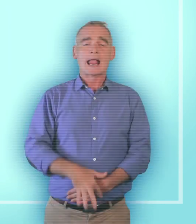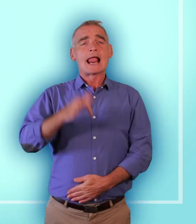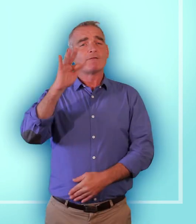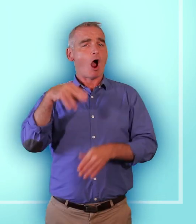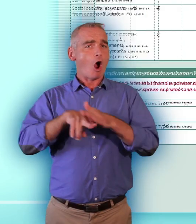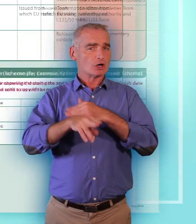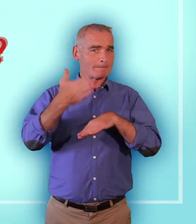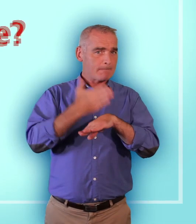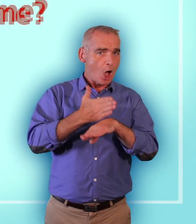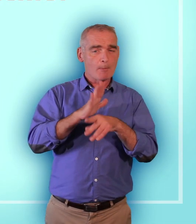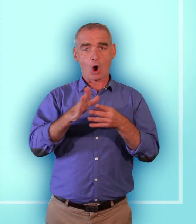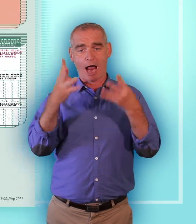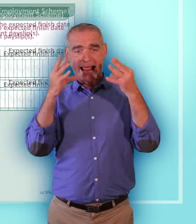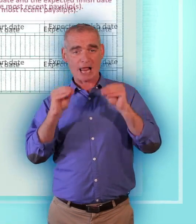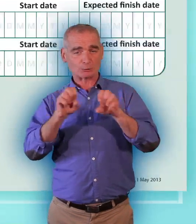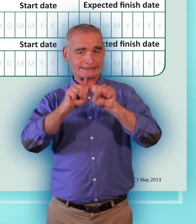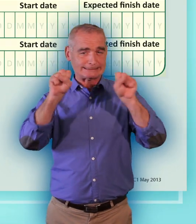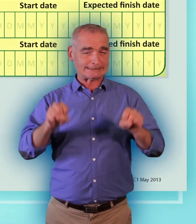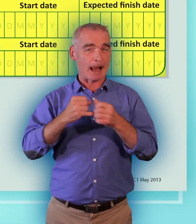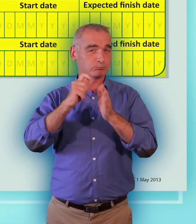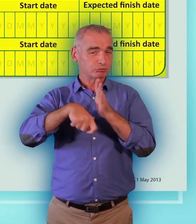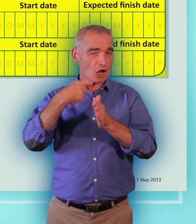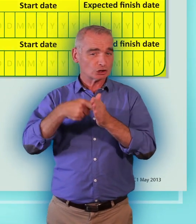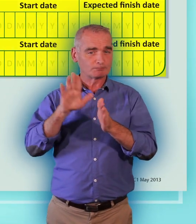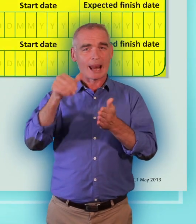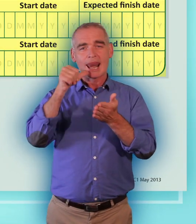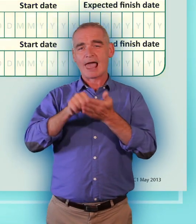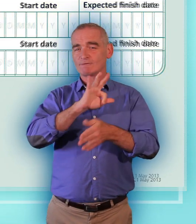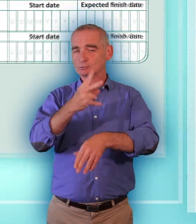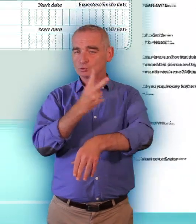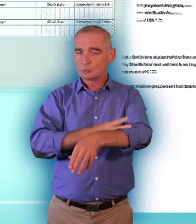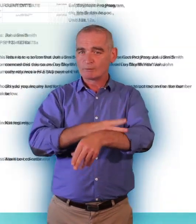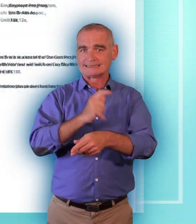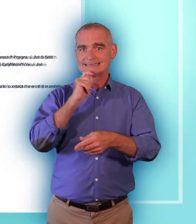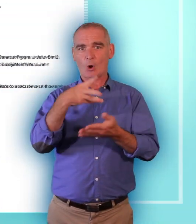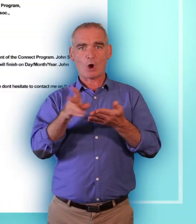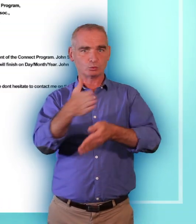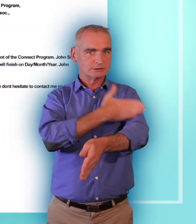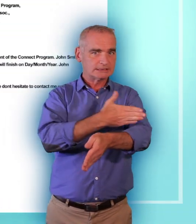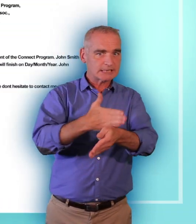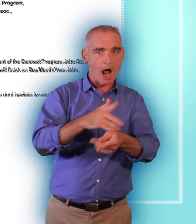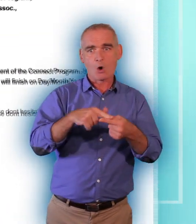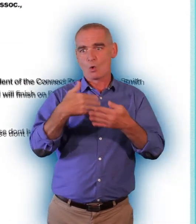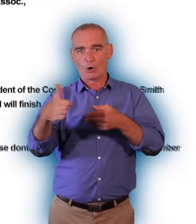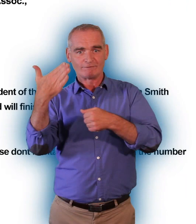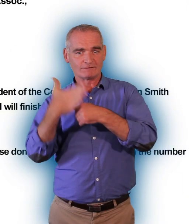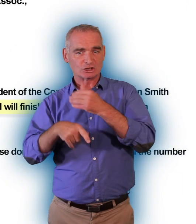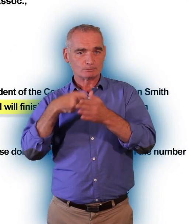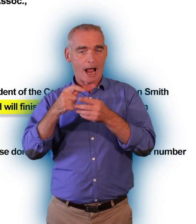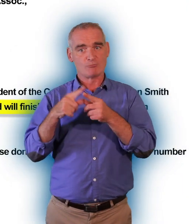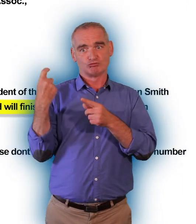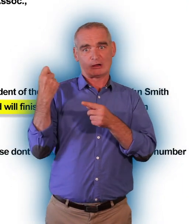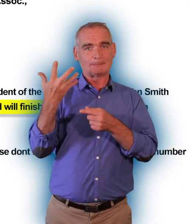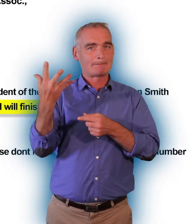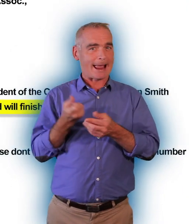If you're on an employment or an education scheme, send in a letter from the supervisor showing when you started, when you're going to finish